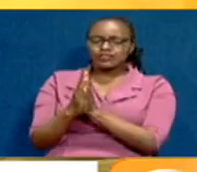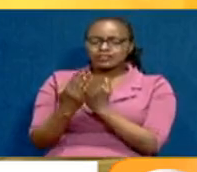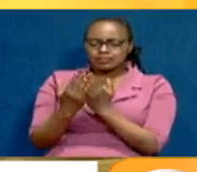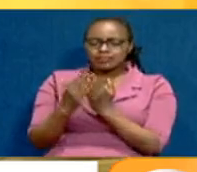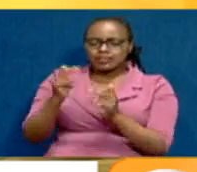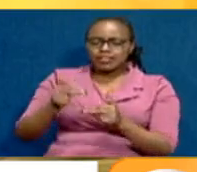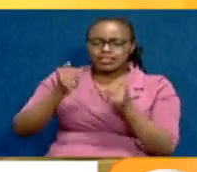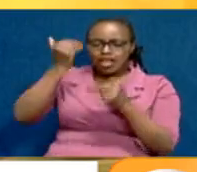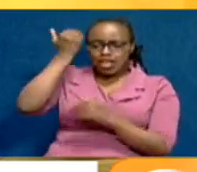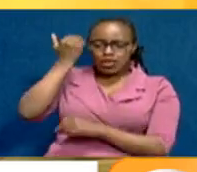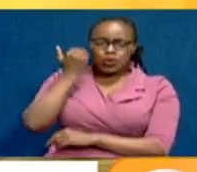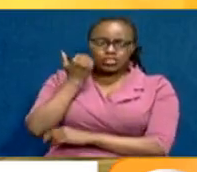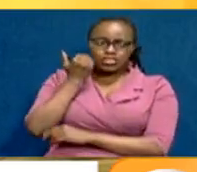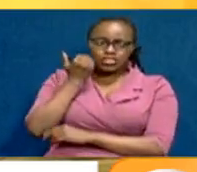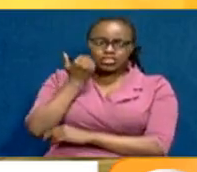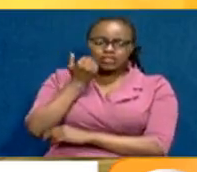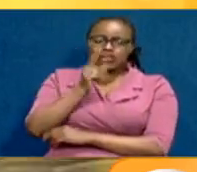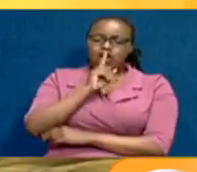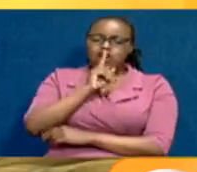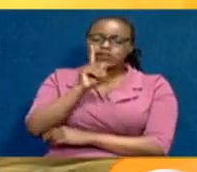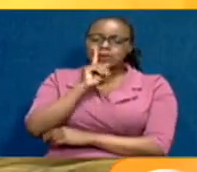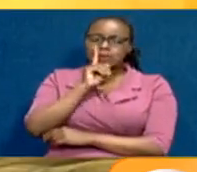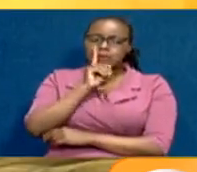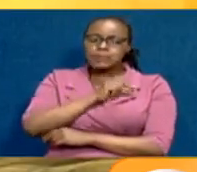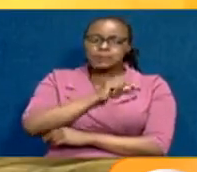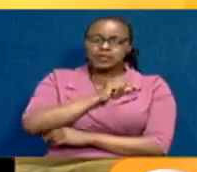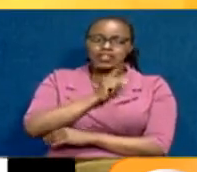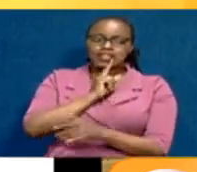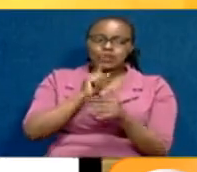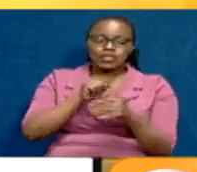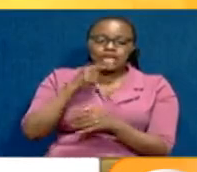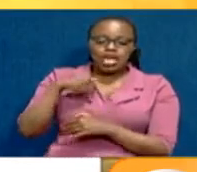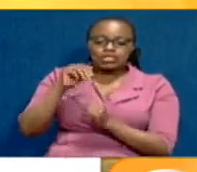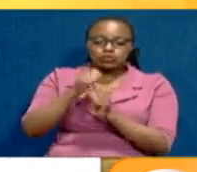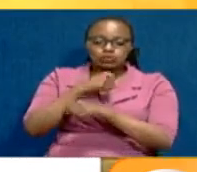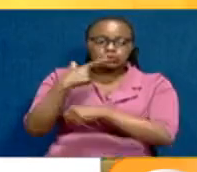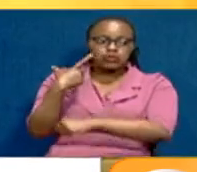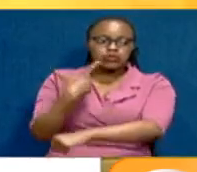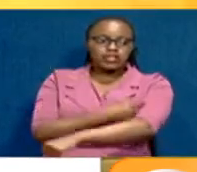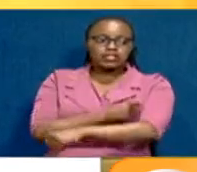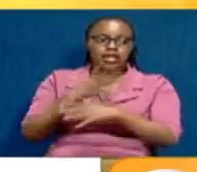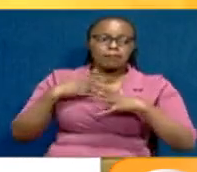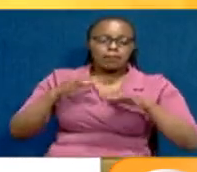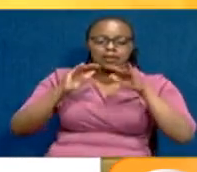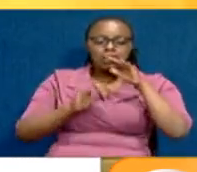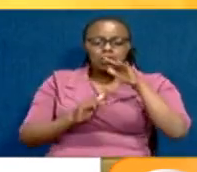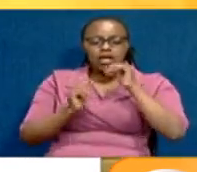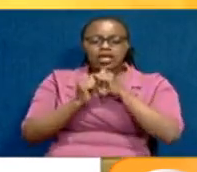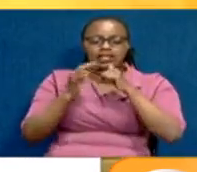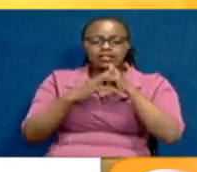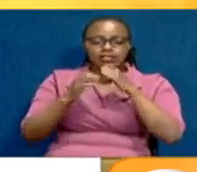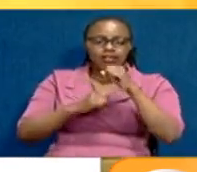Court put instructions that we cannot vaccinate persons below 18 years of